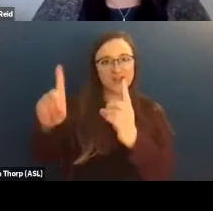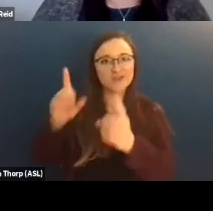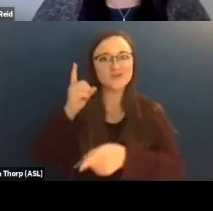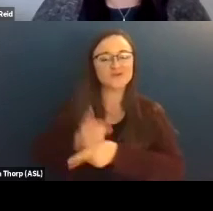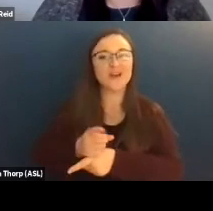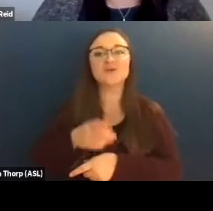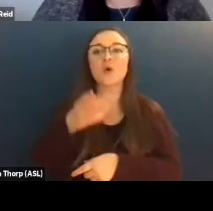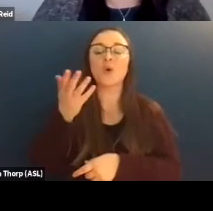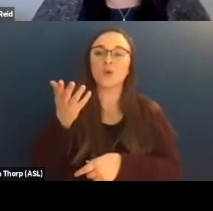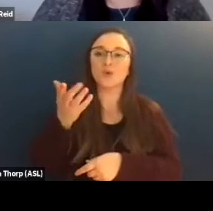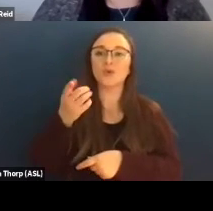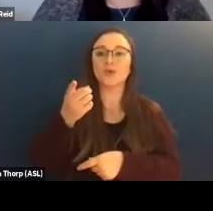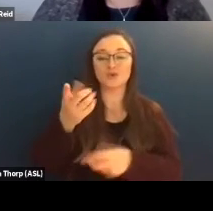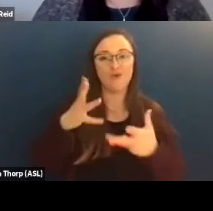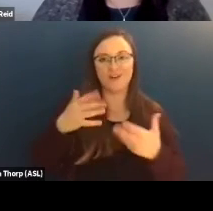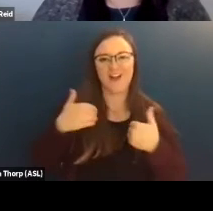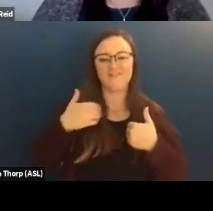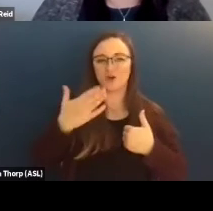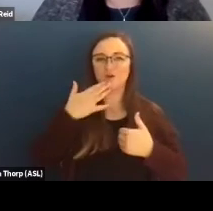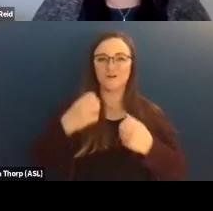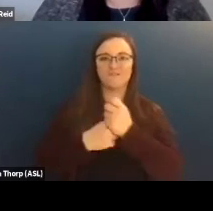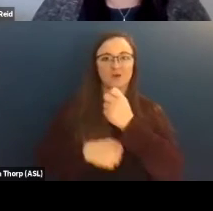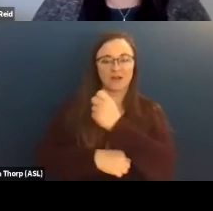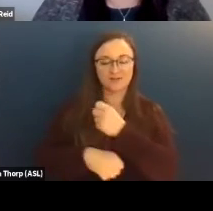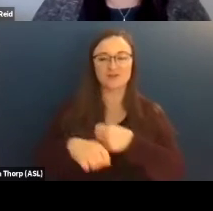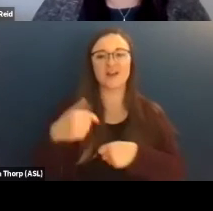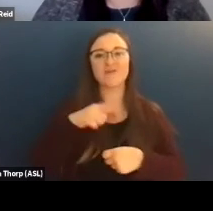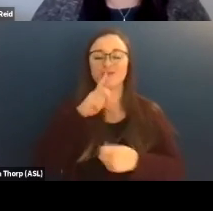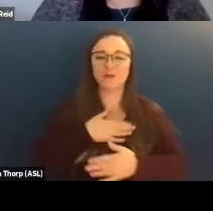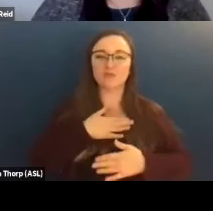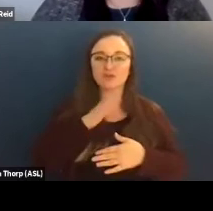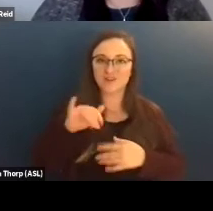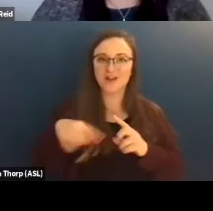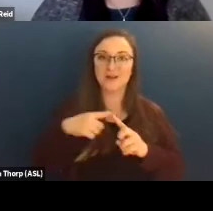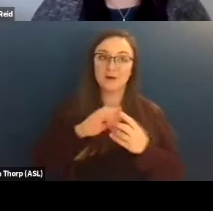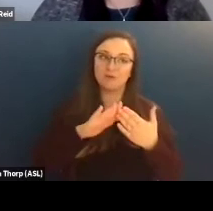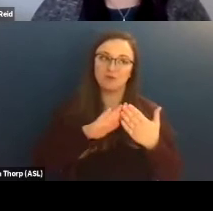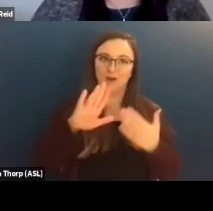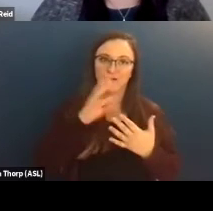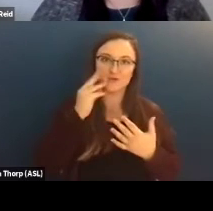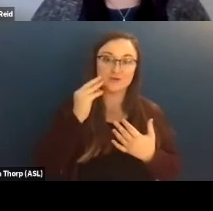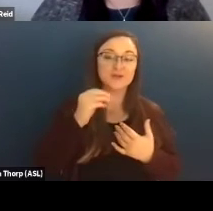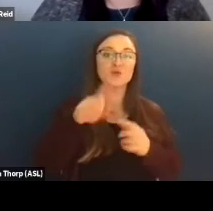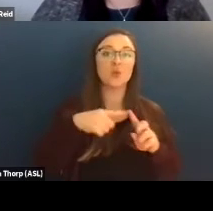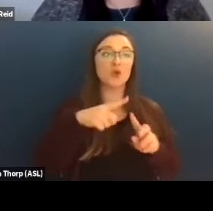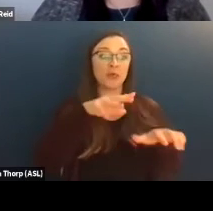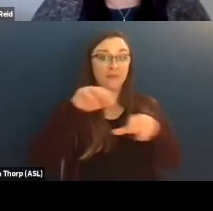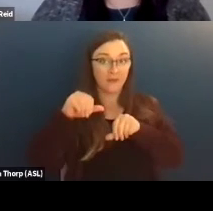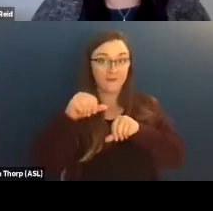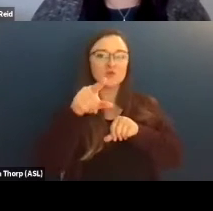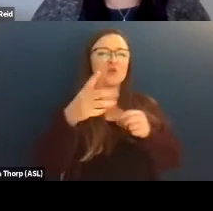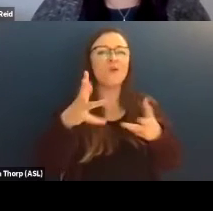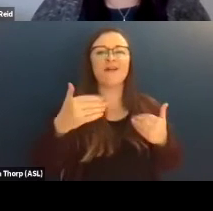you've gotten a foundation. And that's one thing that I really appreciate about the community college is that when you leave, you have